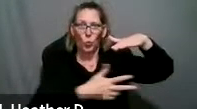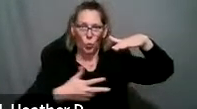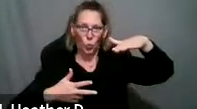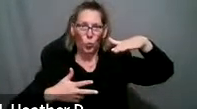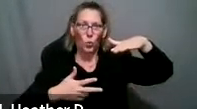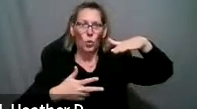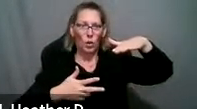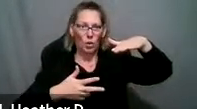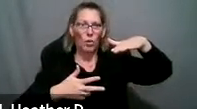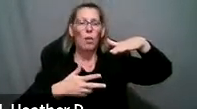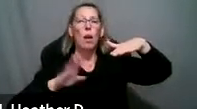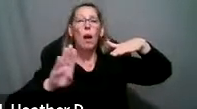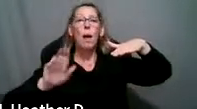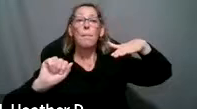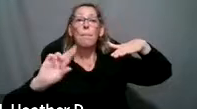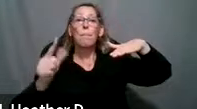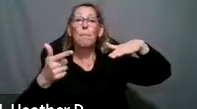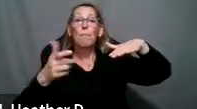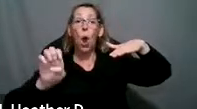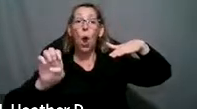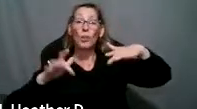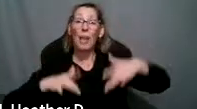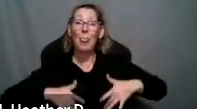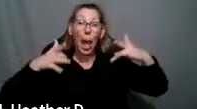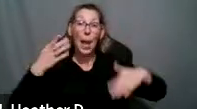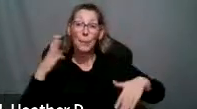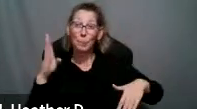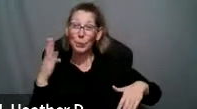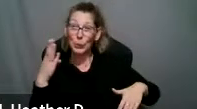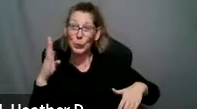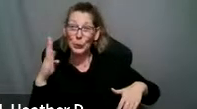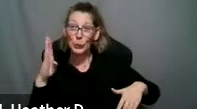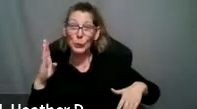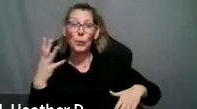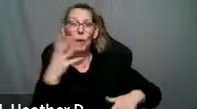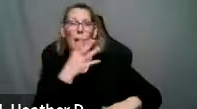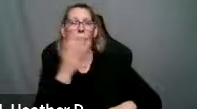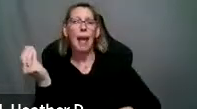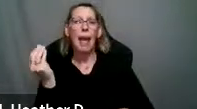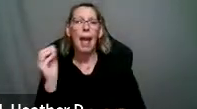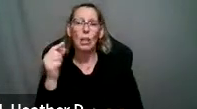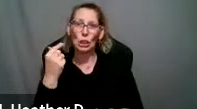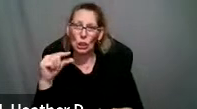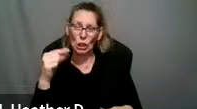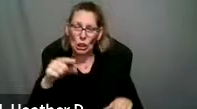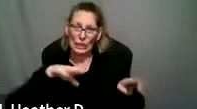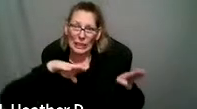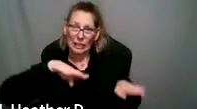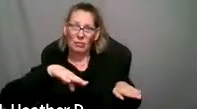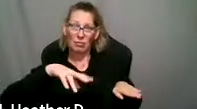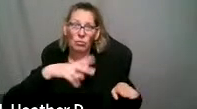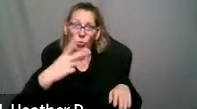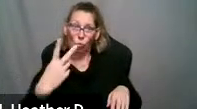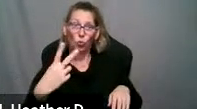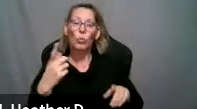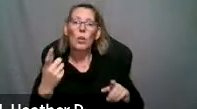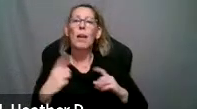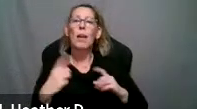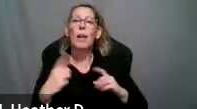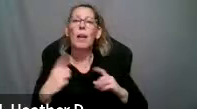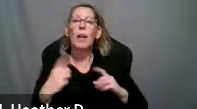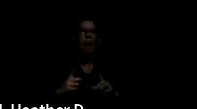The barge channel in the light blue and the alternate barge channel in the green provide